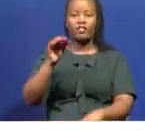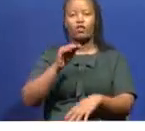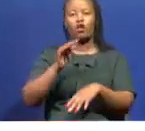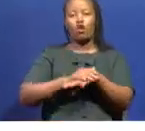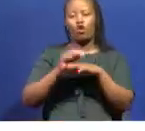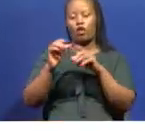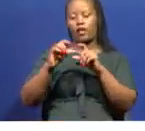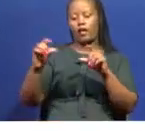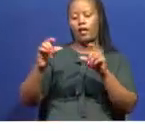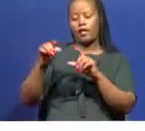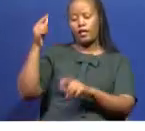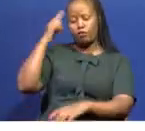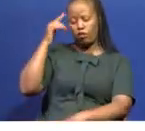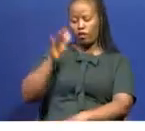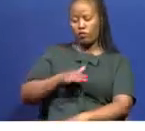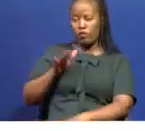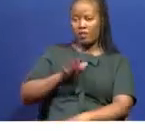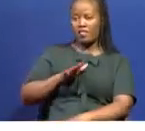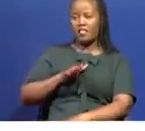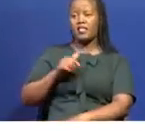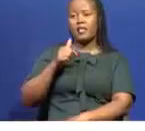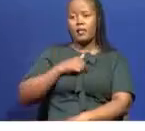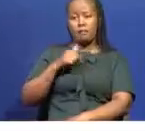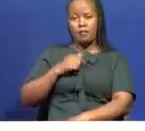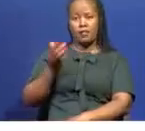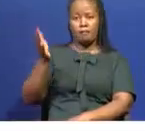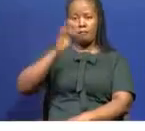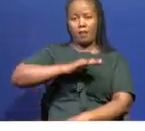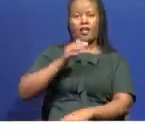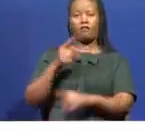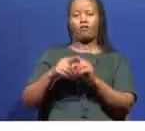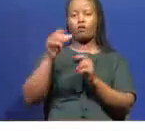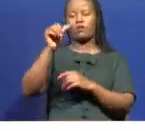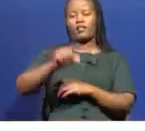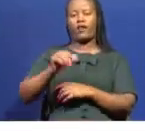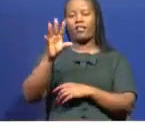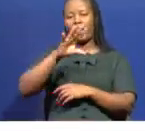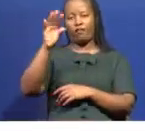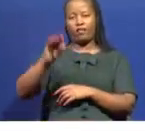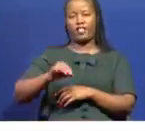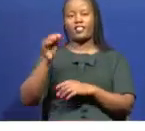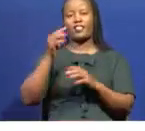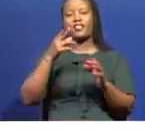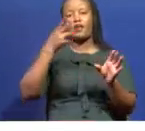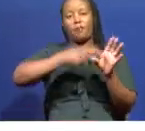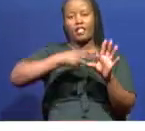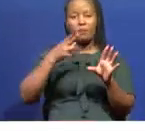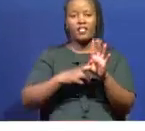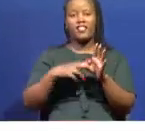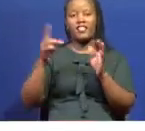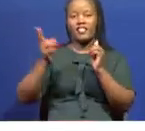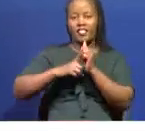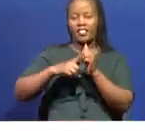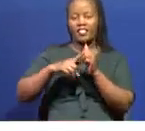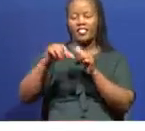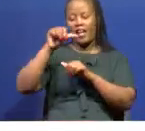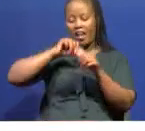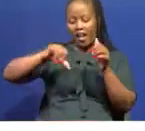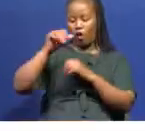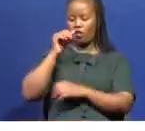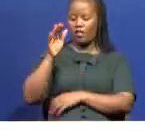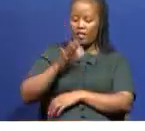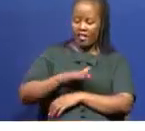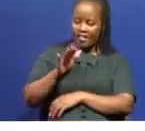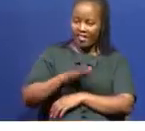card. So I just came back from South Africa. I participated in 6 Sunshine Ladies Tour events,